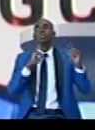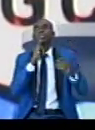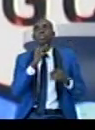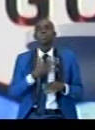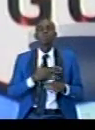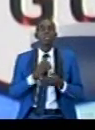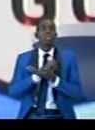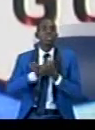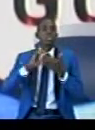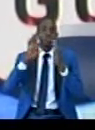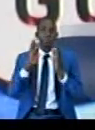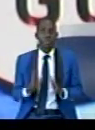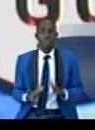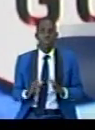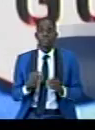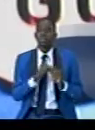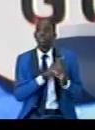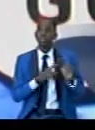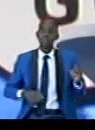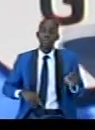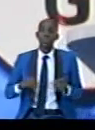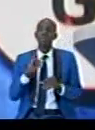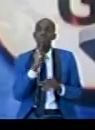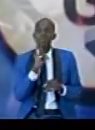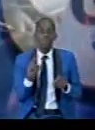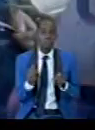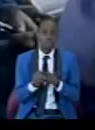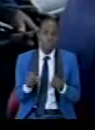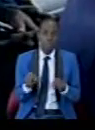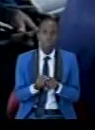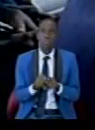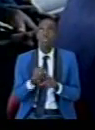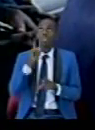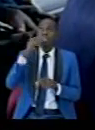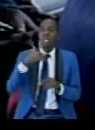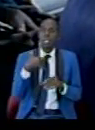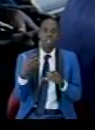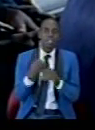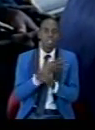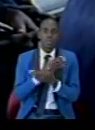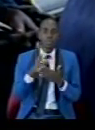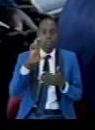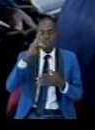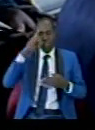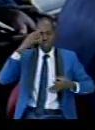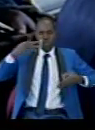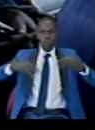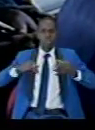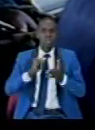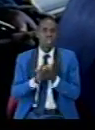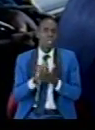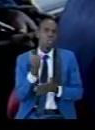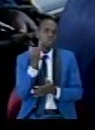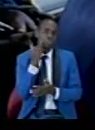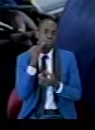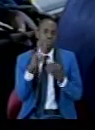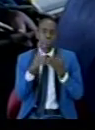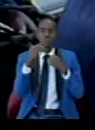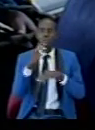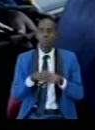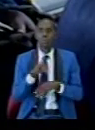also your substitute. He has taken all the judgment that shall come upon you, all the